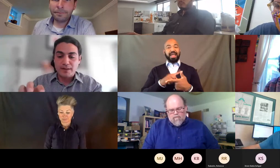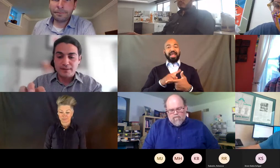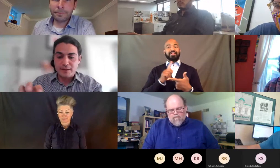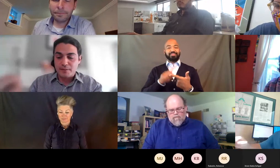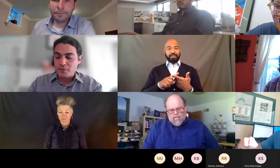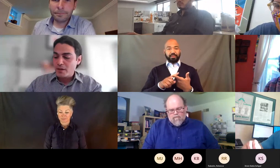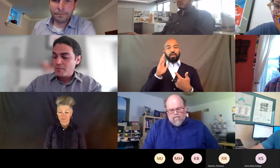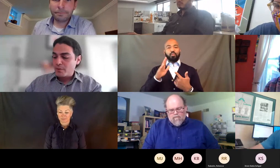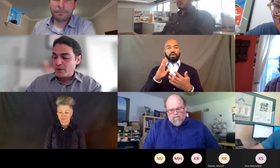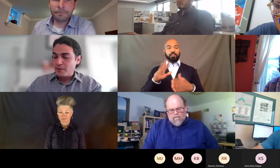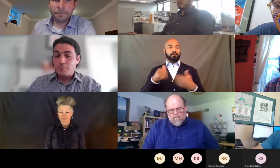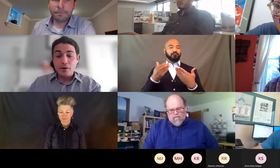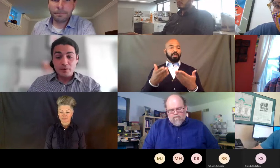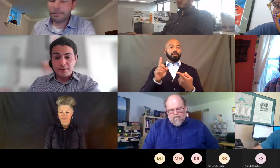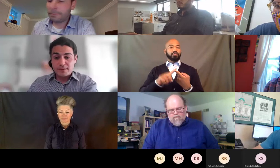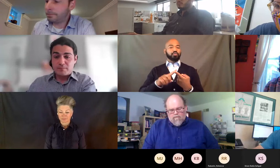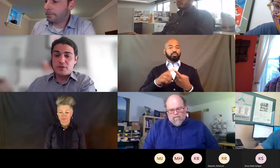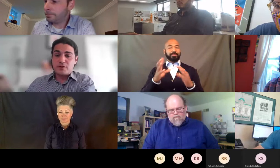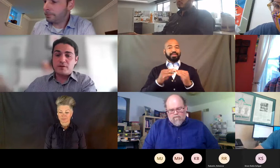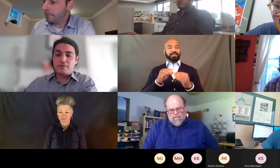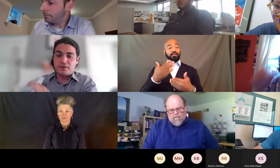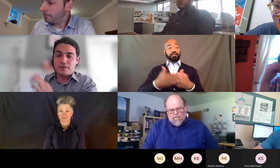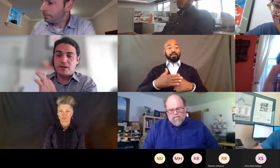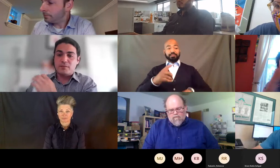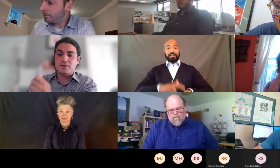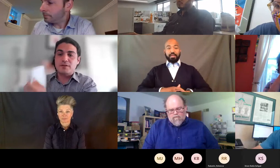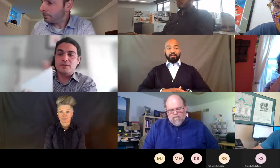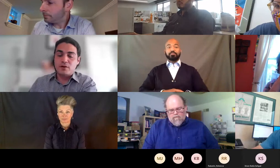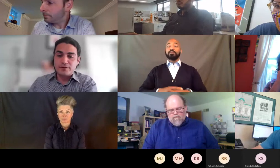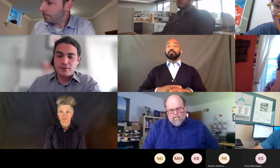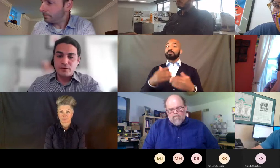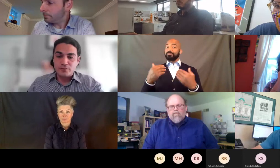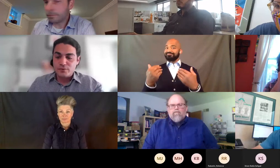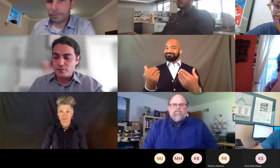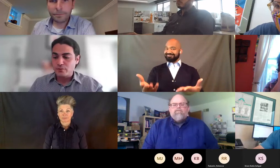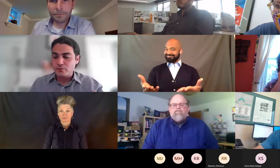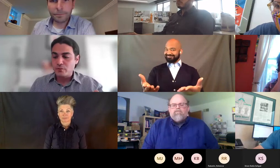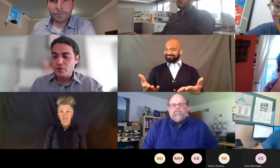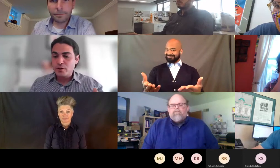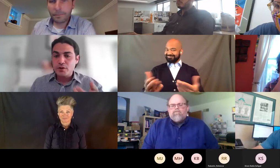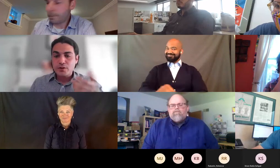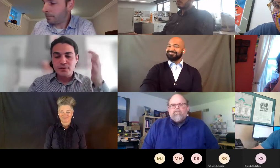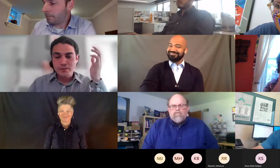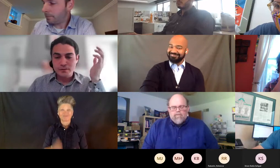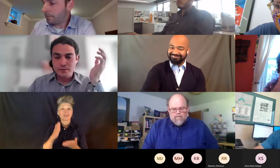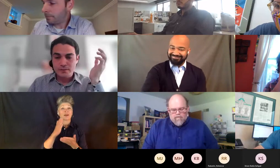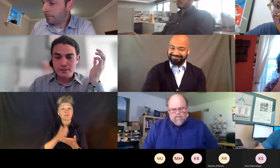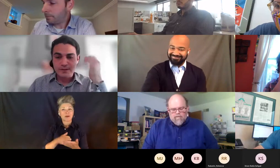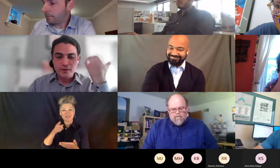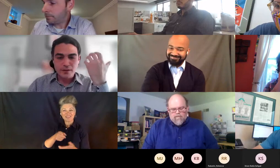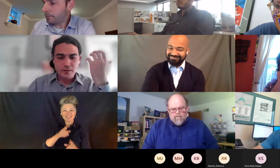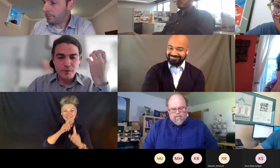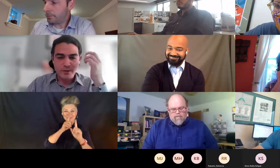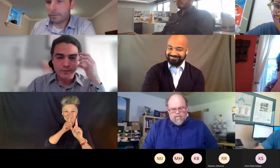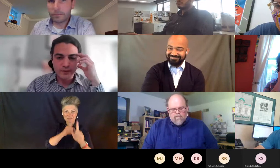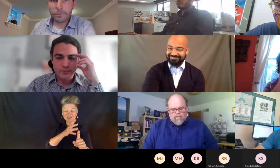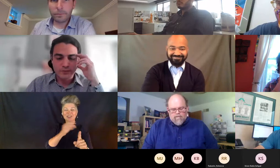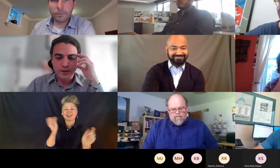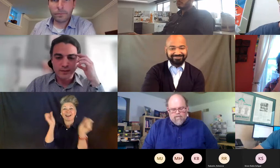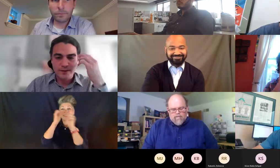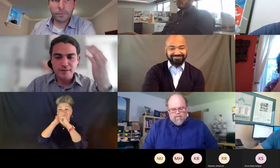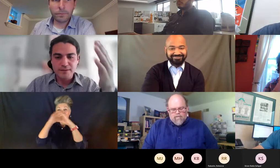to our meeting next time. But part of this mission and vision statement is also to start thinking